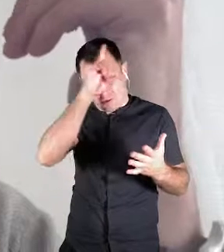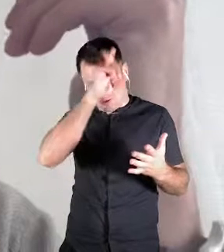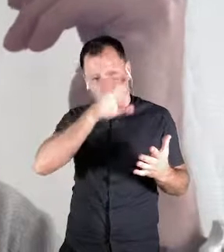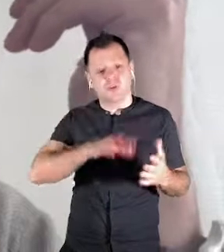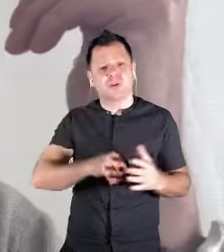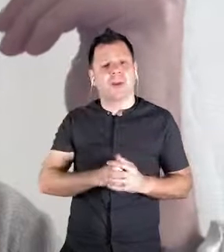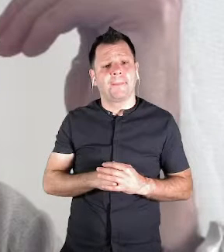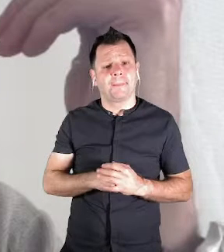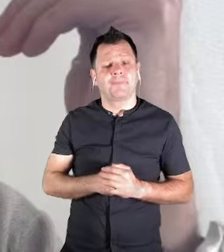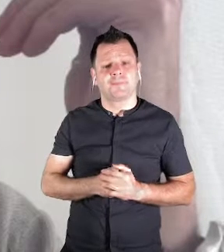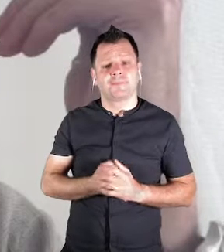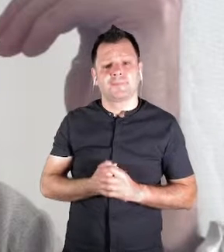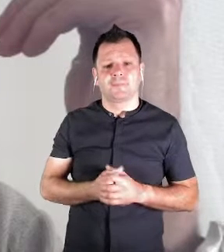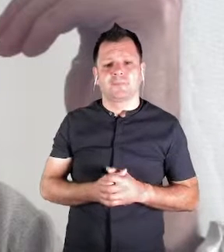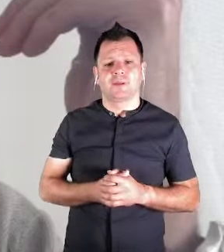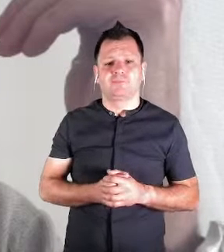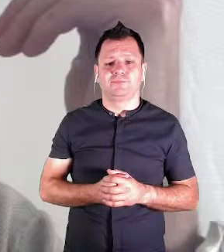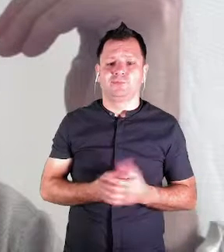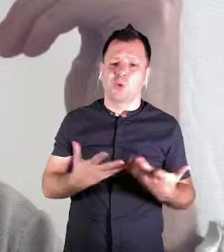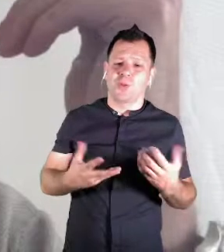pinpoint, I would say.